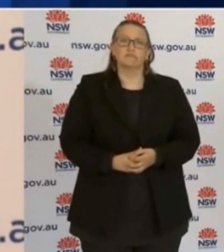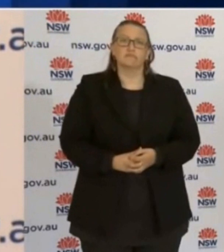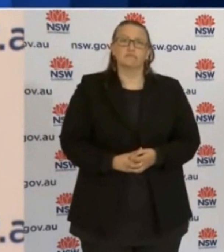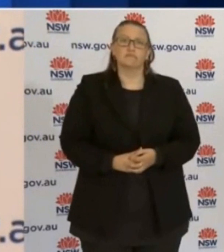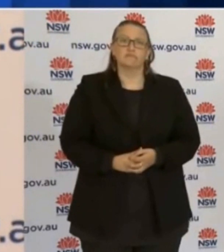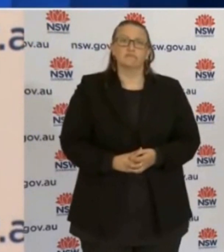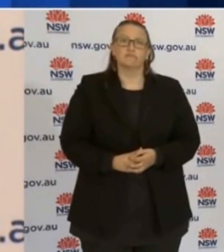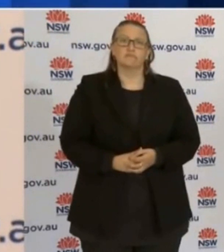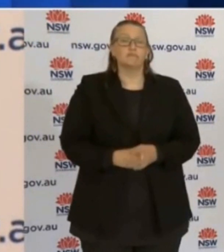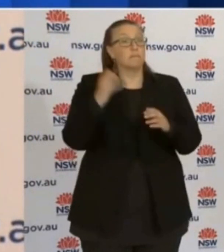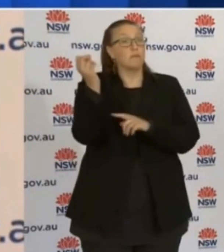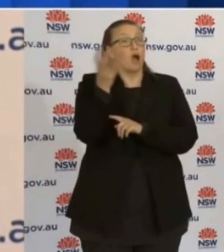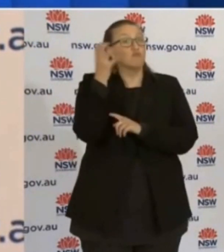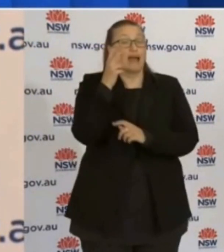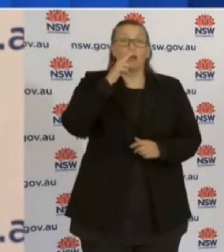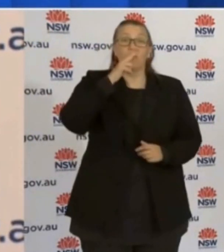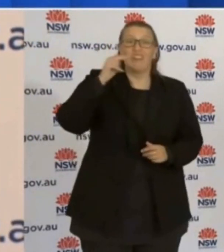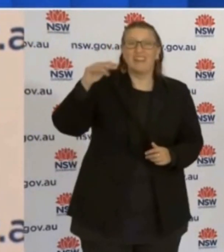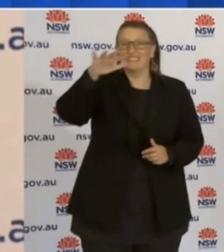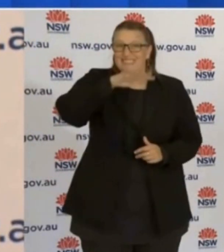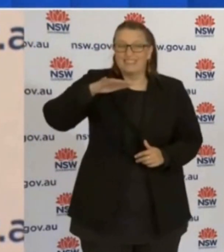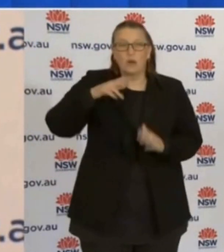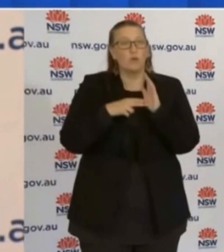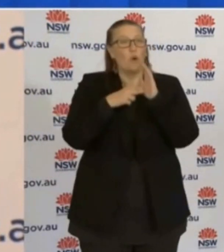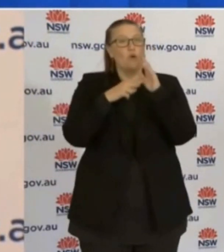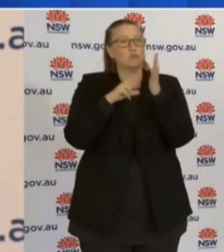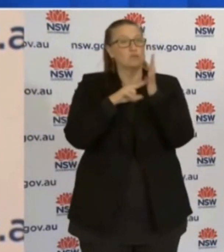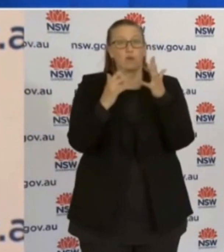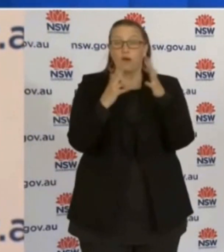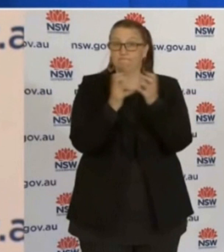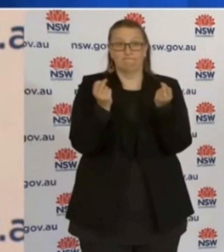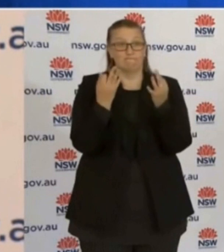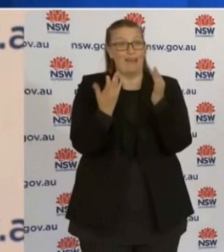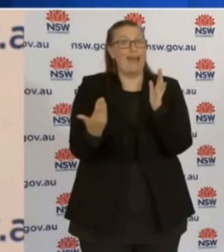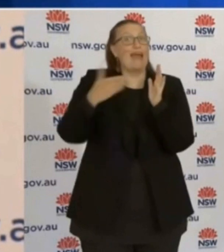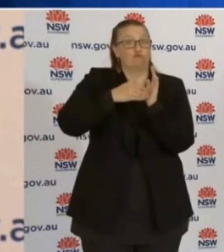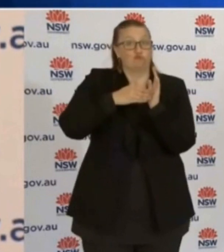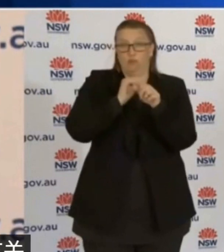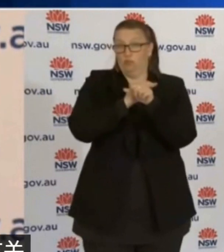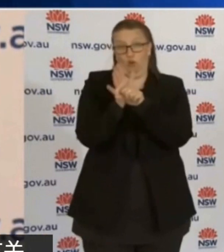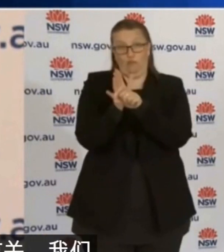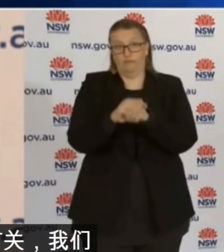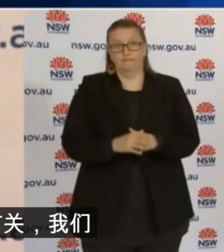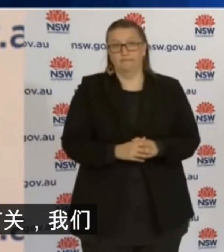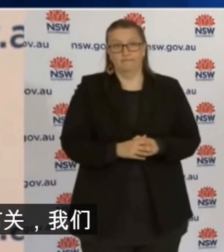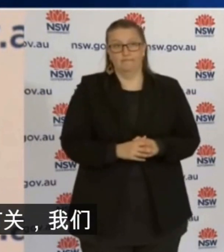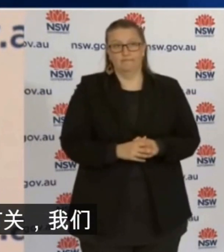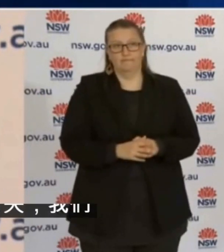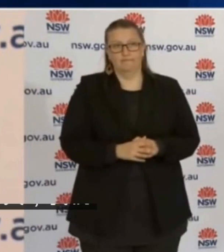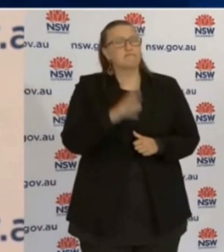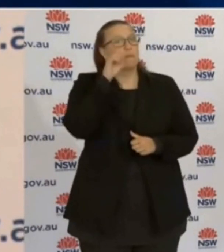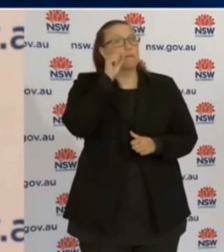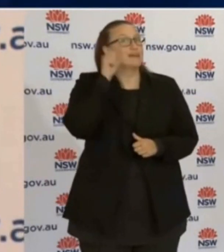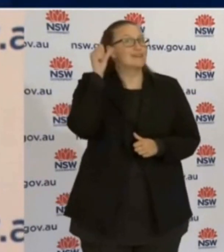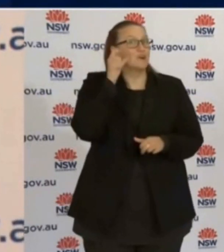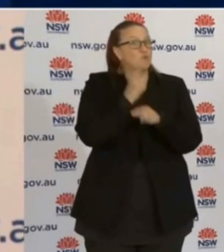in the Byron northern New South Wales area in relation to the case I spoke about yesterday. We had a gentleman